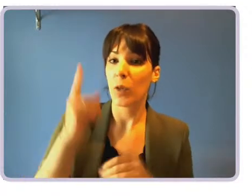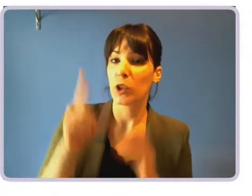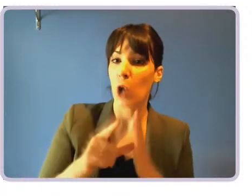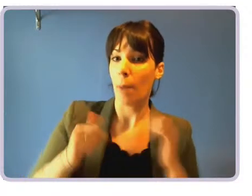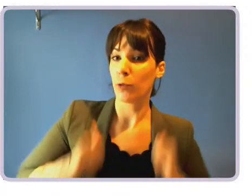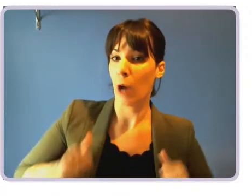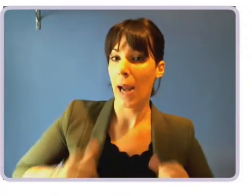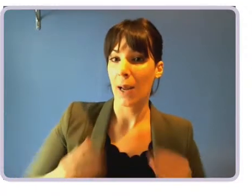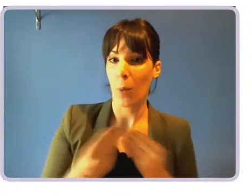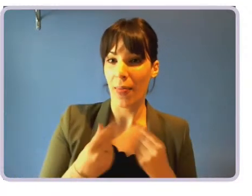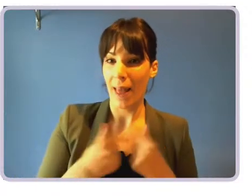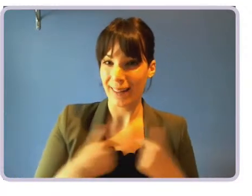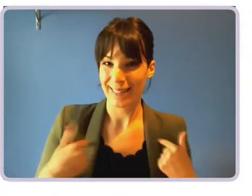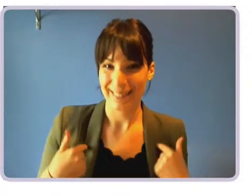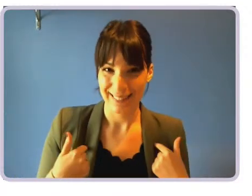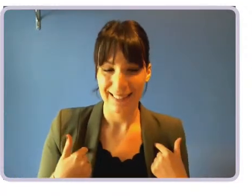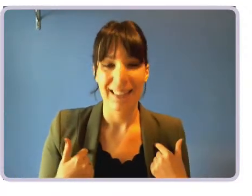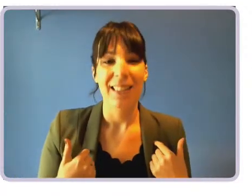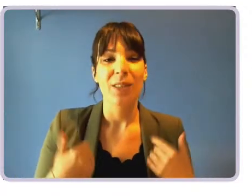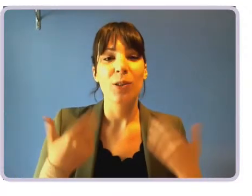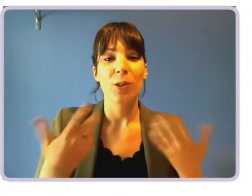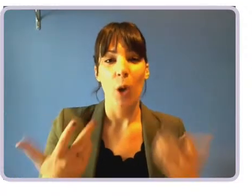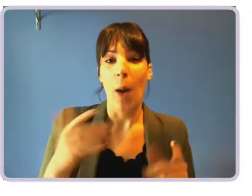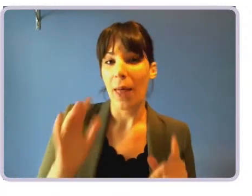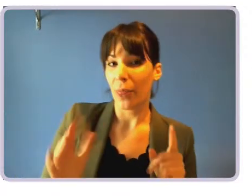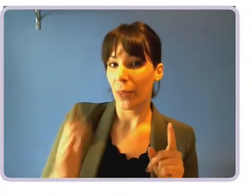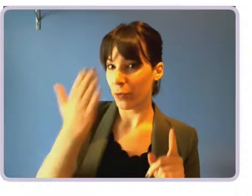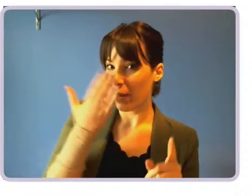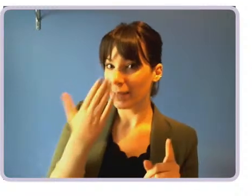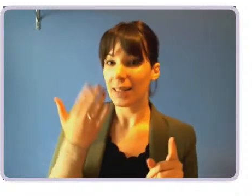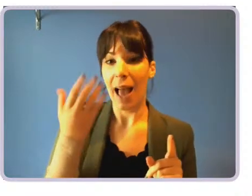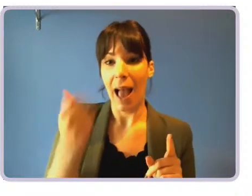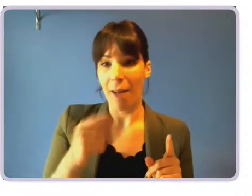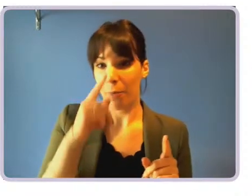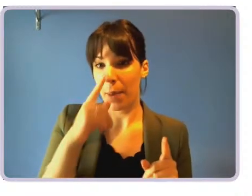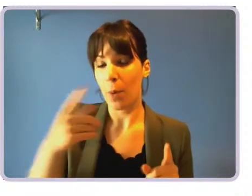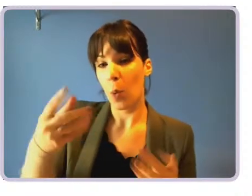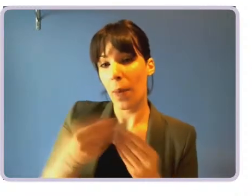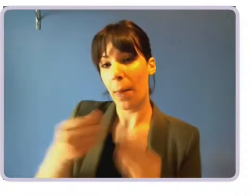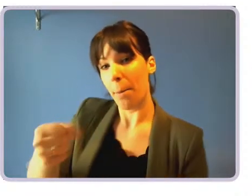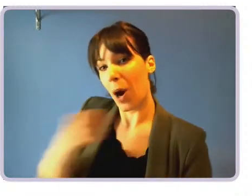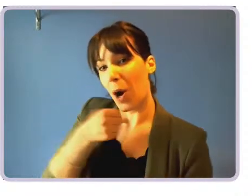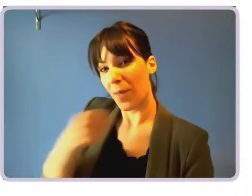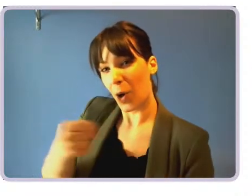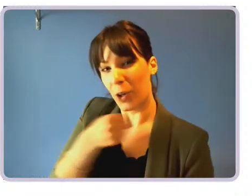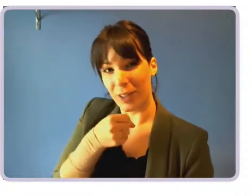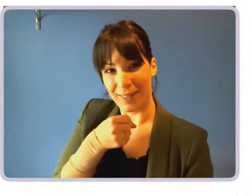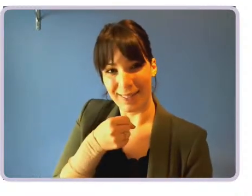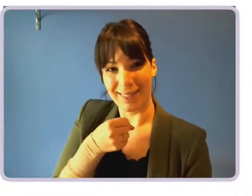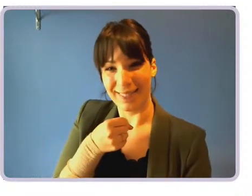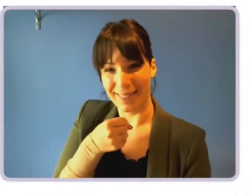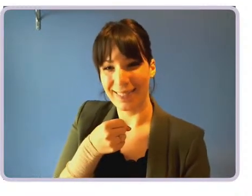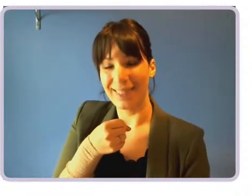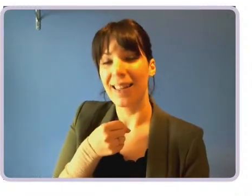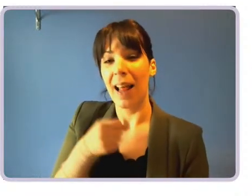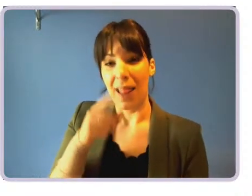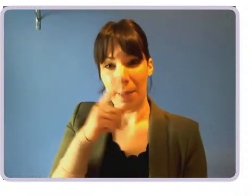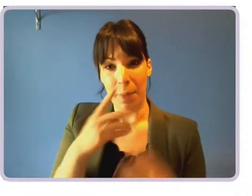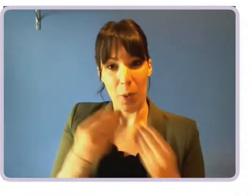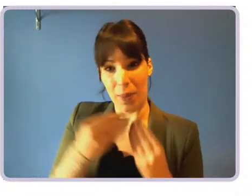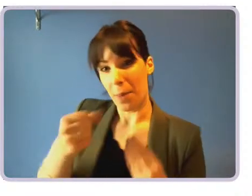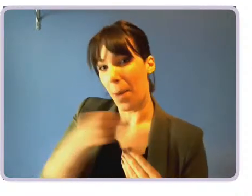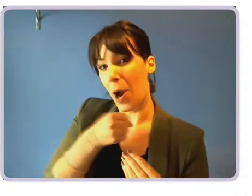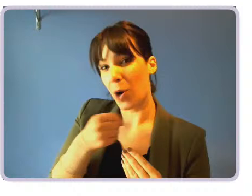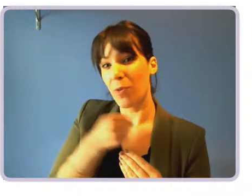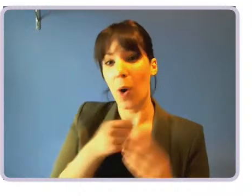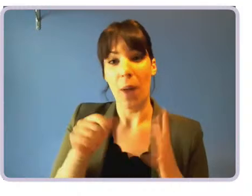in the seats are people holding the microphone. Who's holding the microphone? It's our peers with disability. And that's because